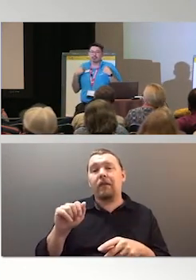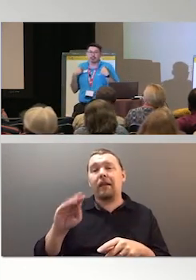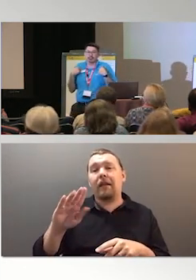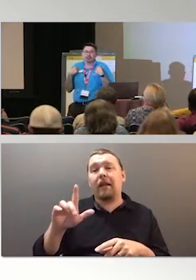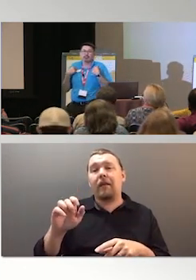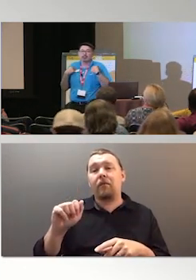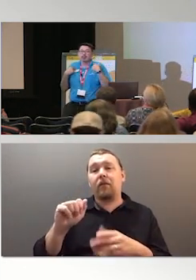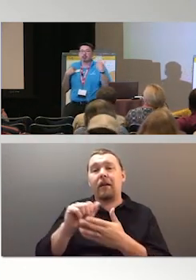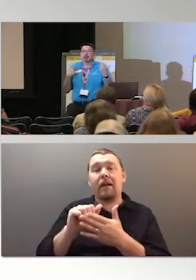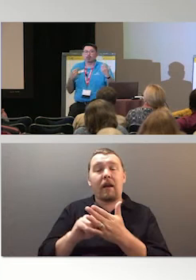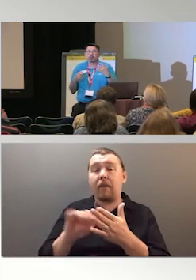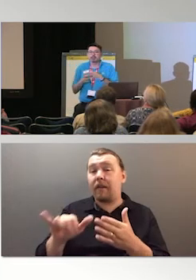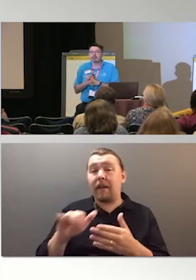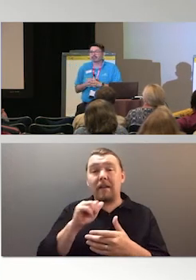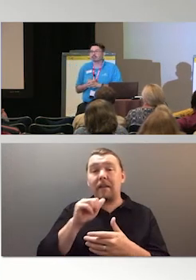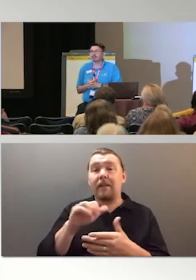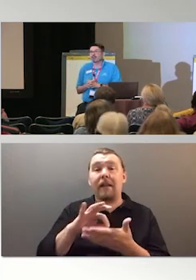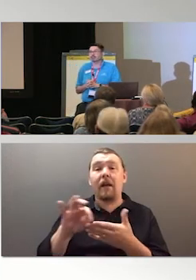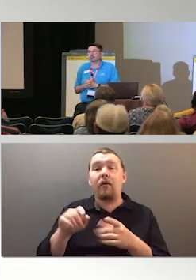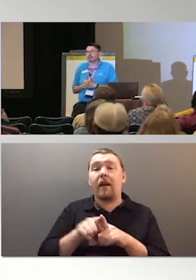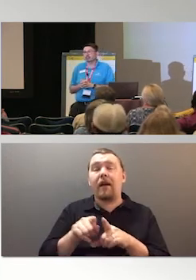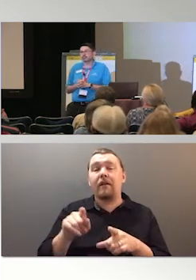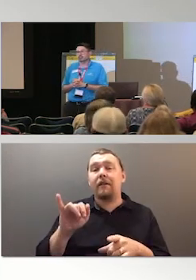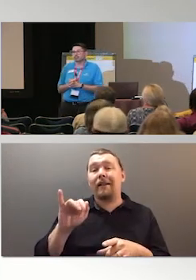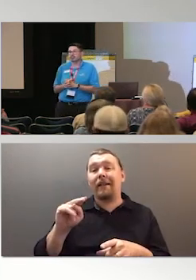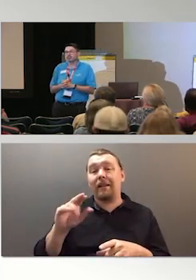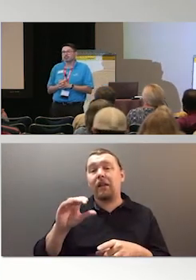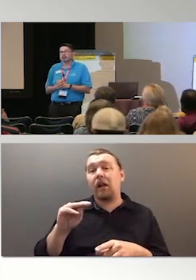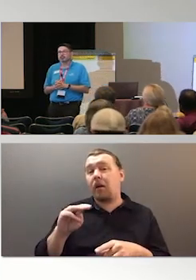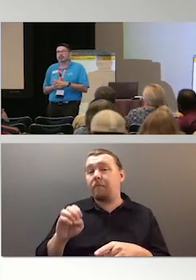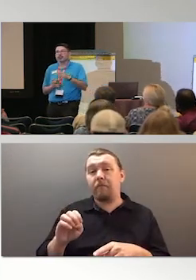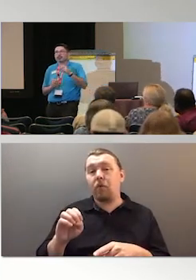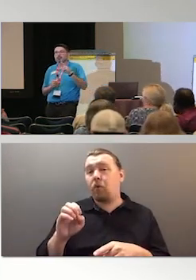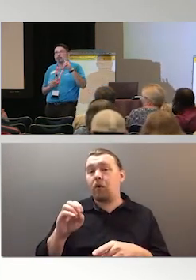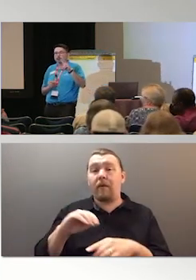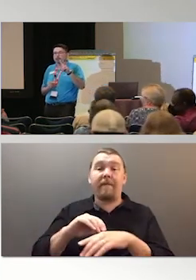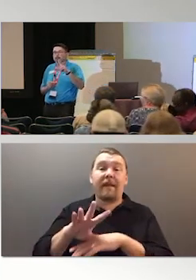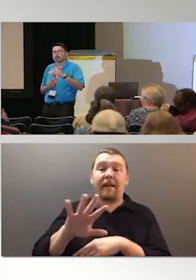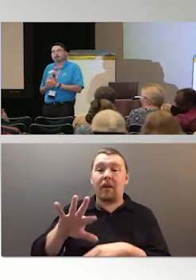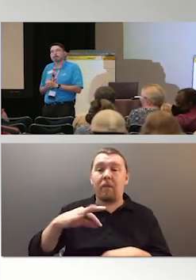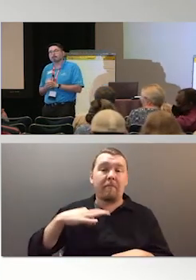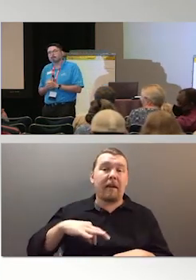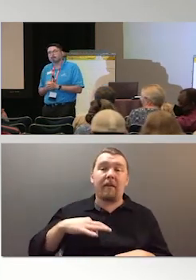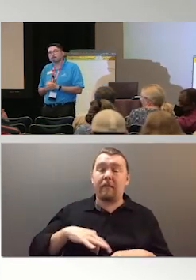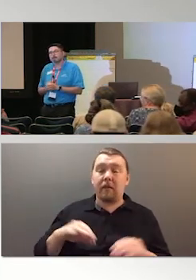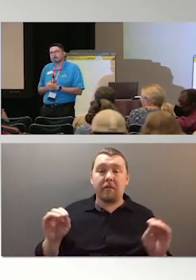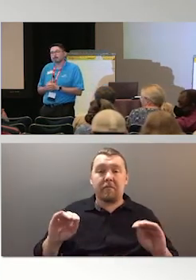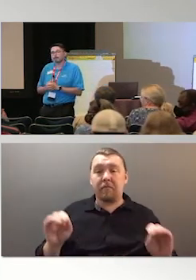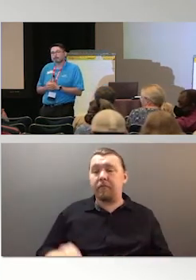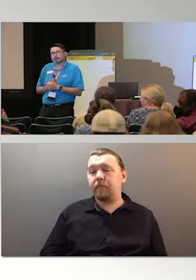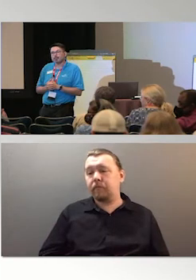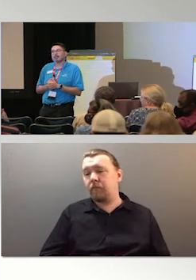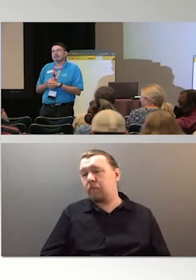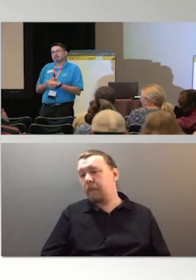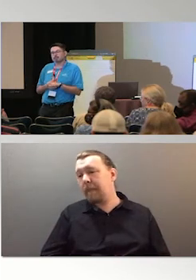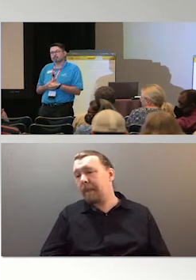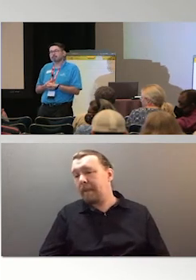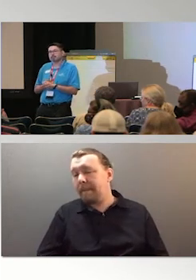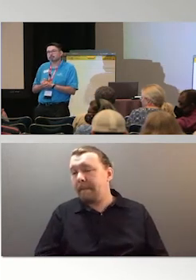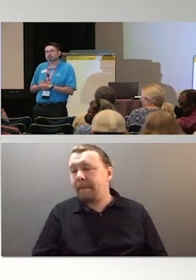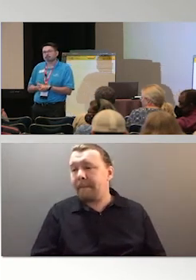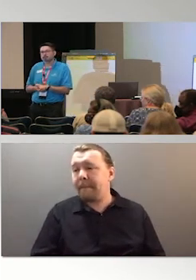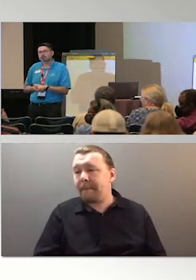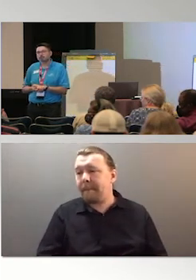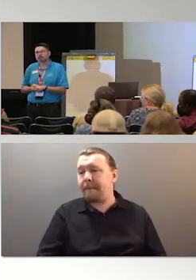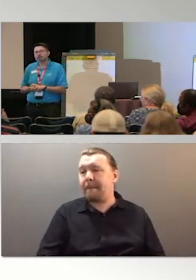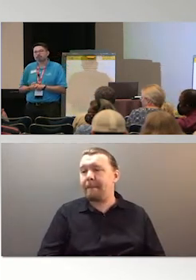income for them or negatively impact their benefits. So good question. Secondly, I'm my daughter's guardian. Okay. When